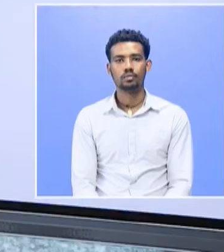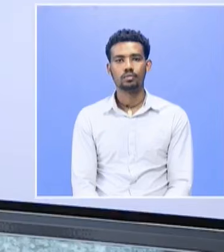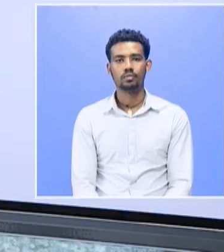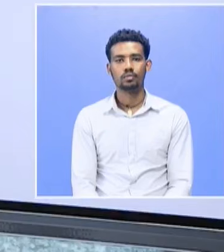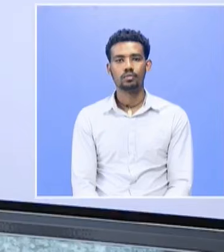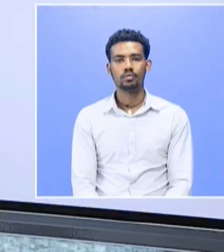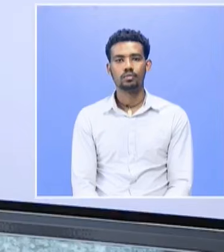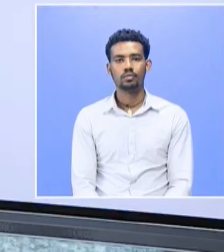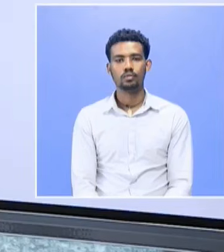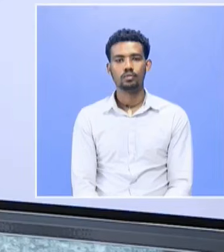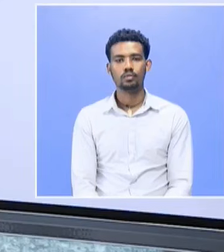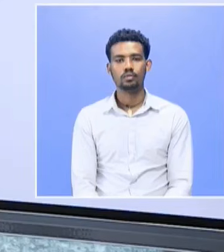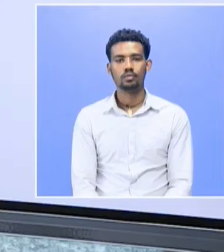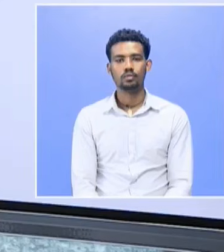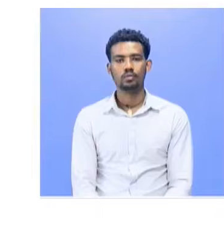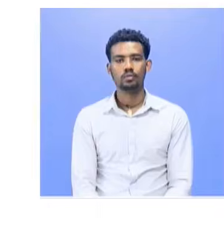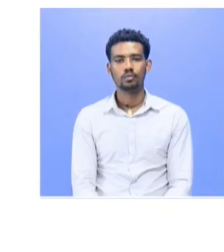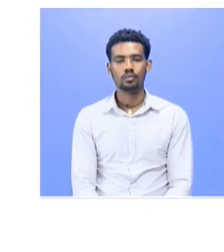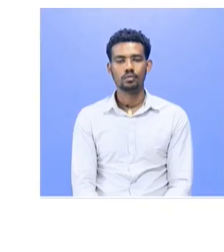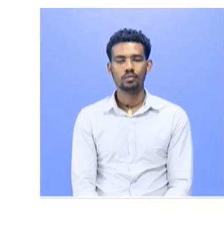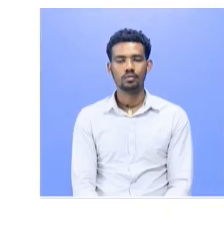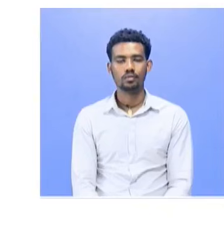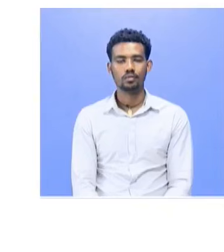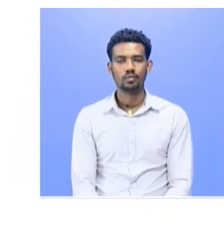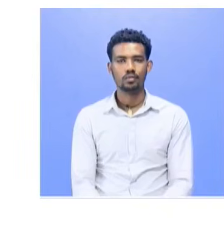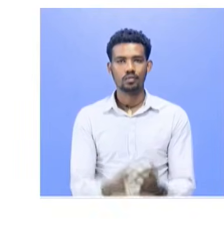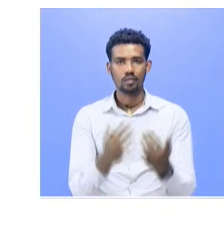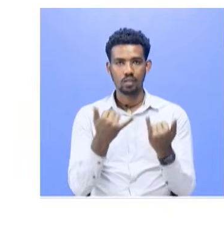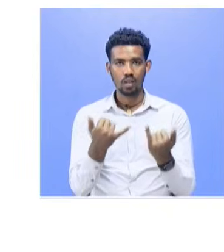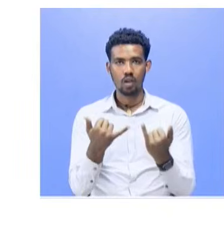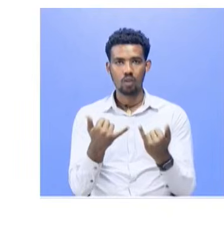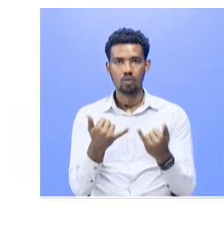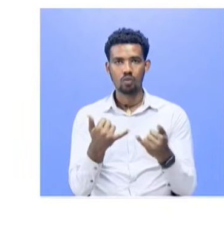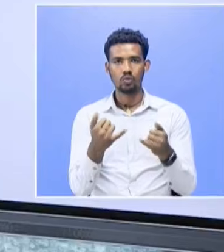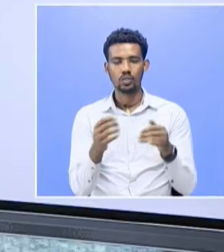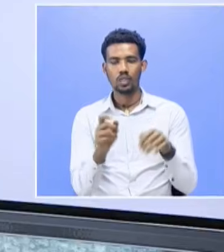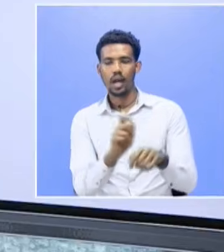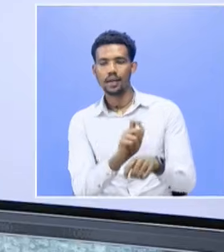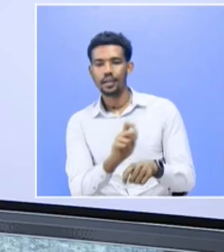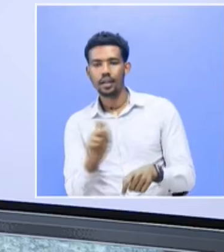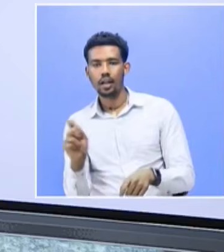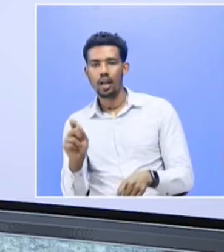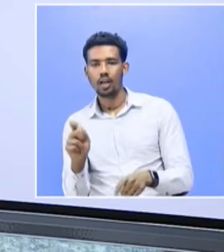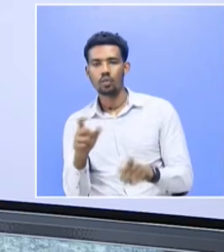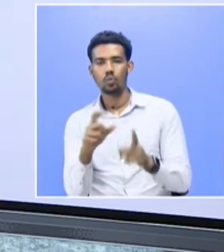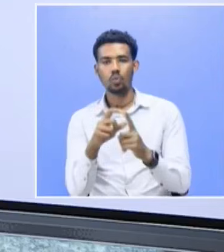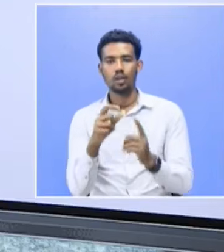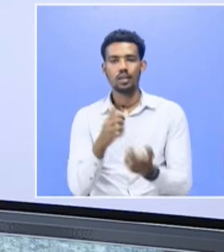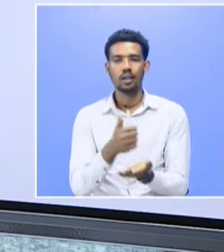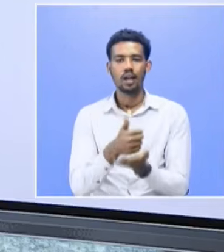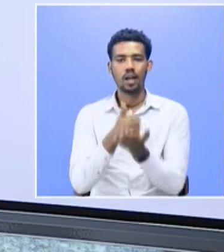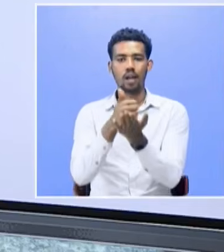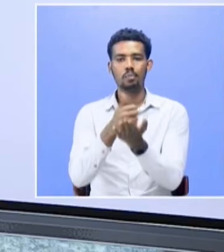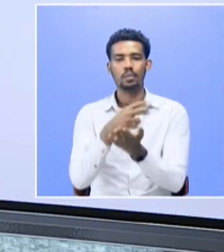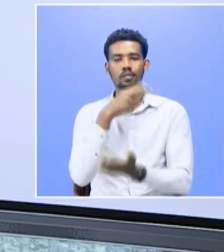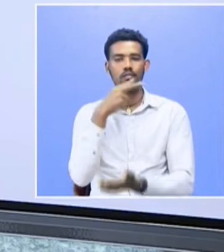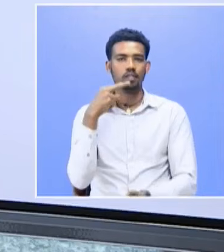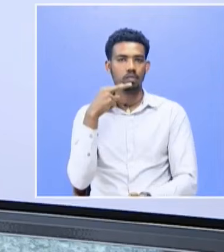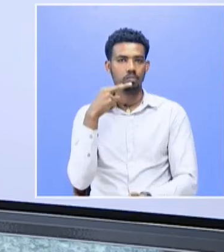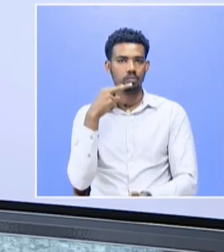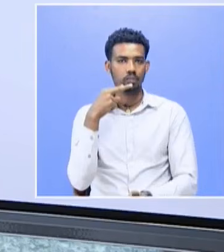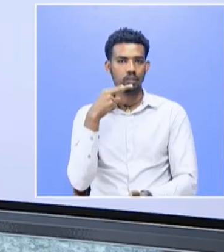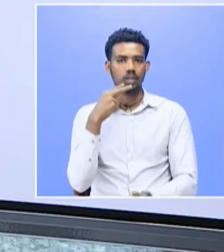Look at here. Here is, let me underline the helping verb. Look here,